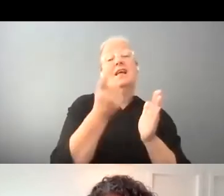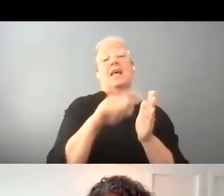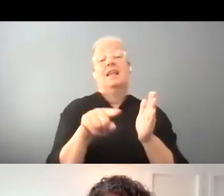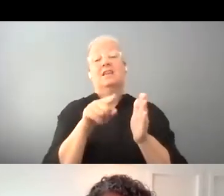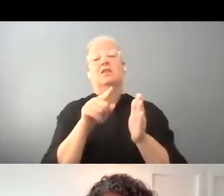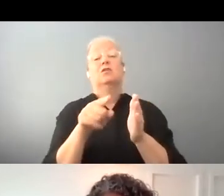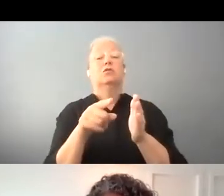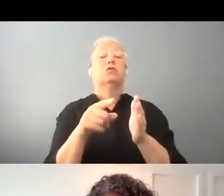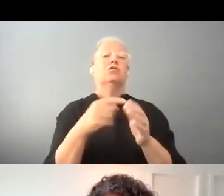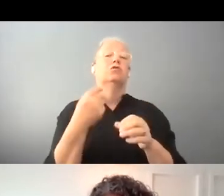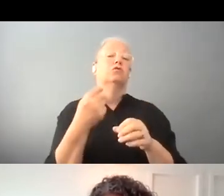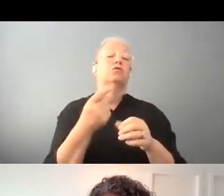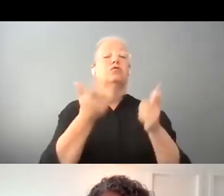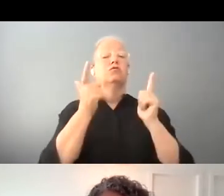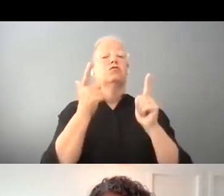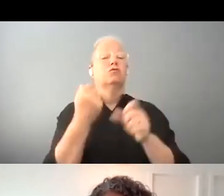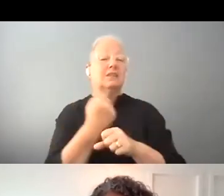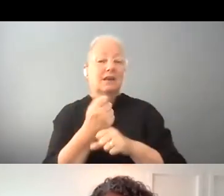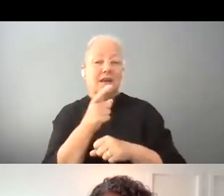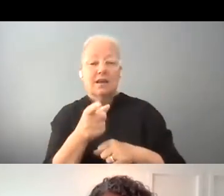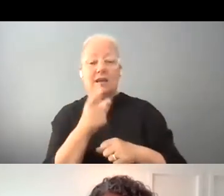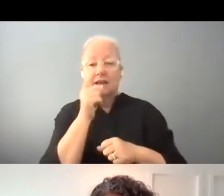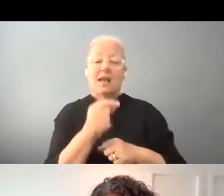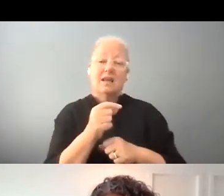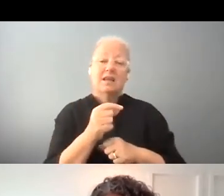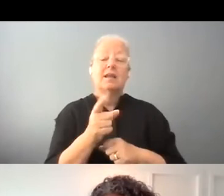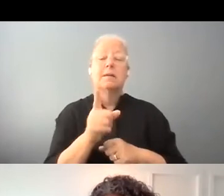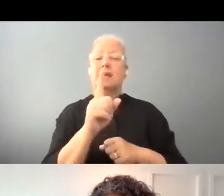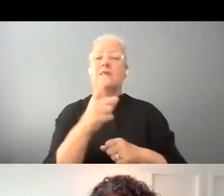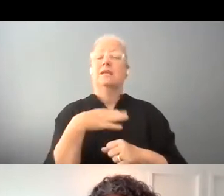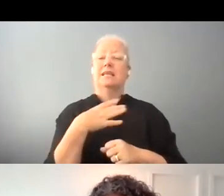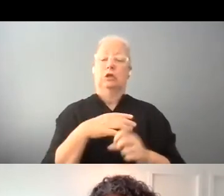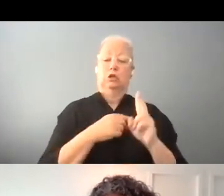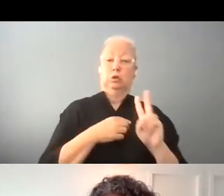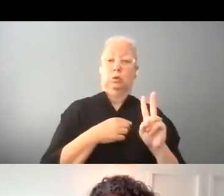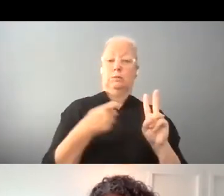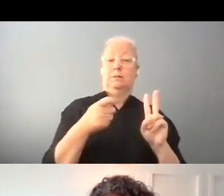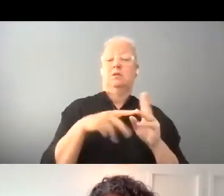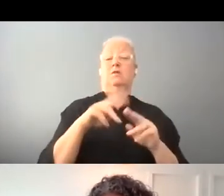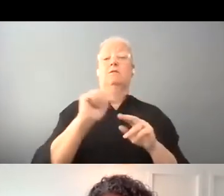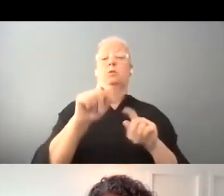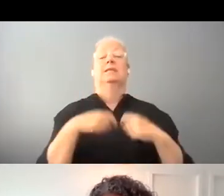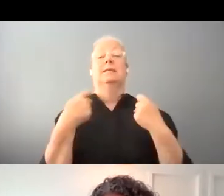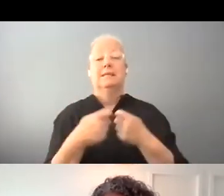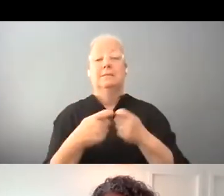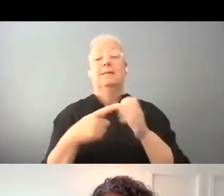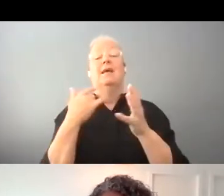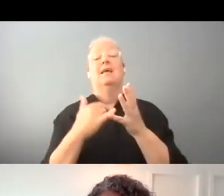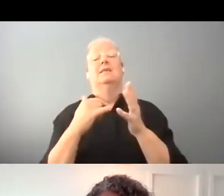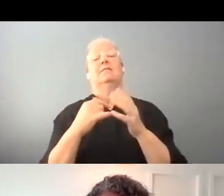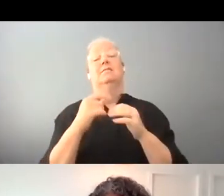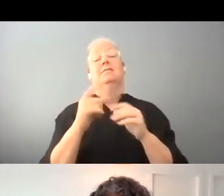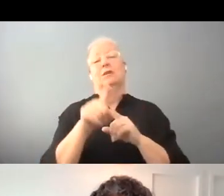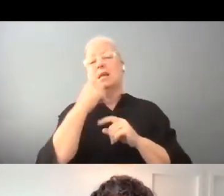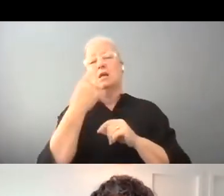long as there's at least 2 members of your team. So that's covering another question as well. You do need to have at least 2 members of your team. You can't apply as a solo applicant. But should you get